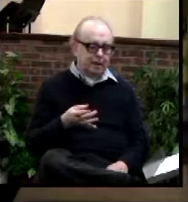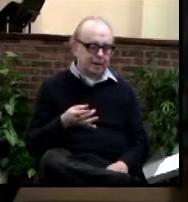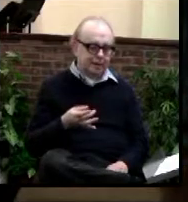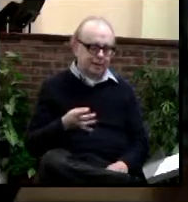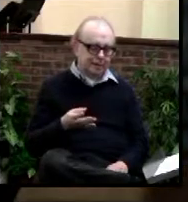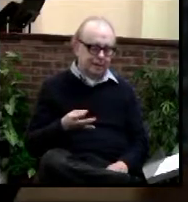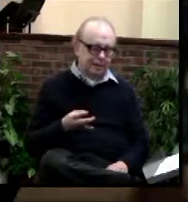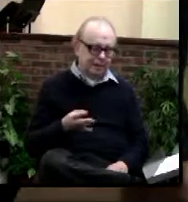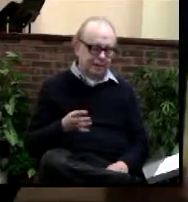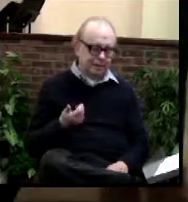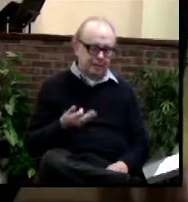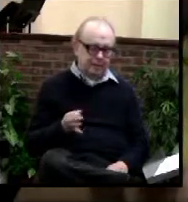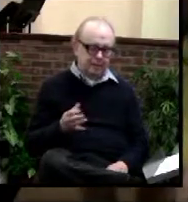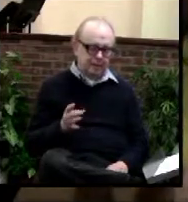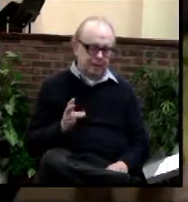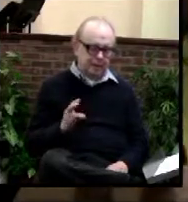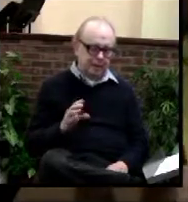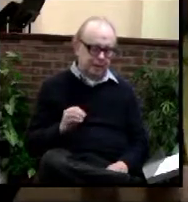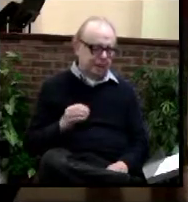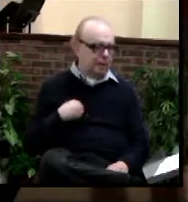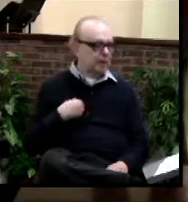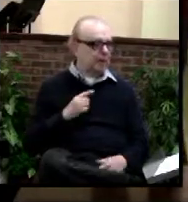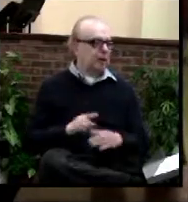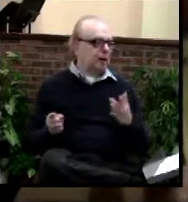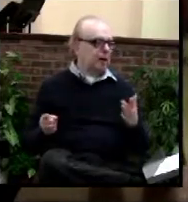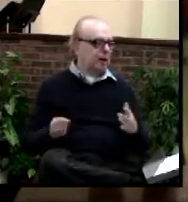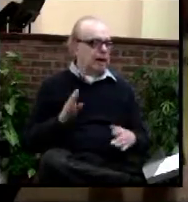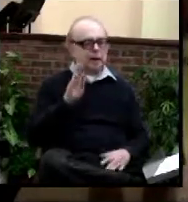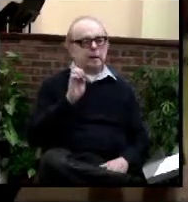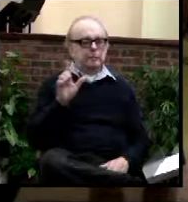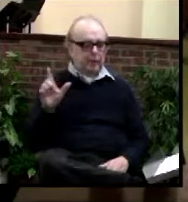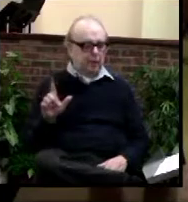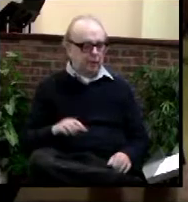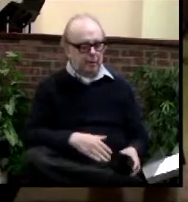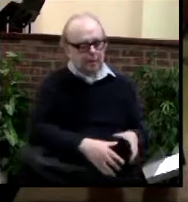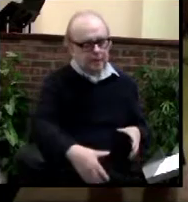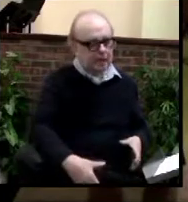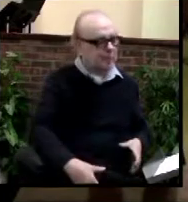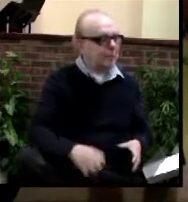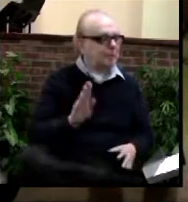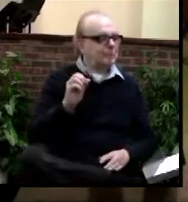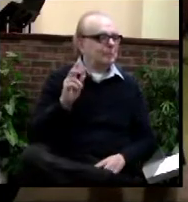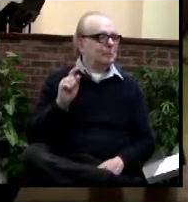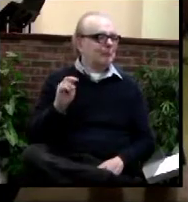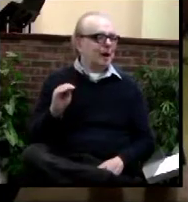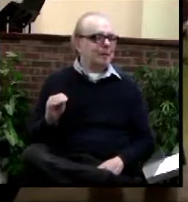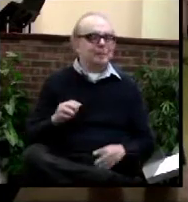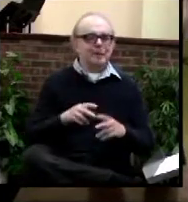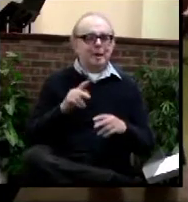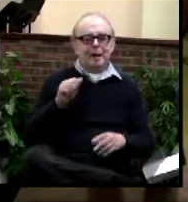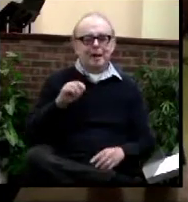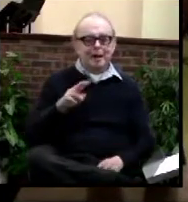the 1970s, we had these things called bell bottoms. Right?